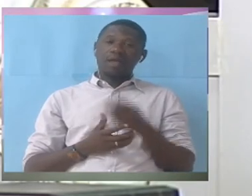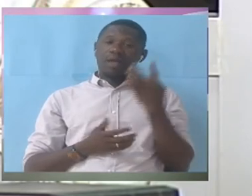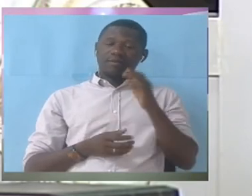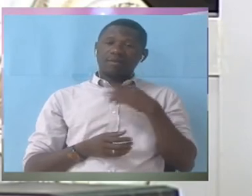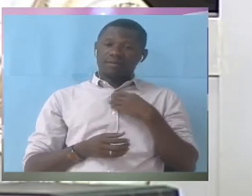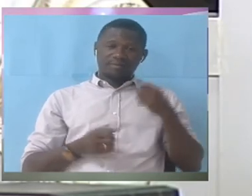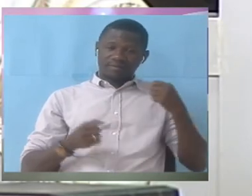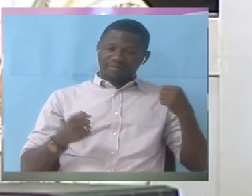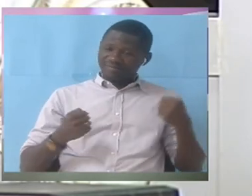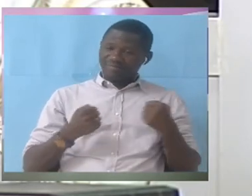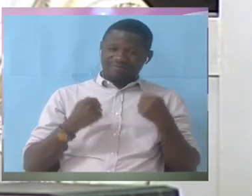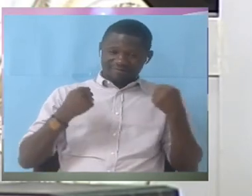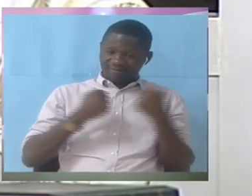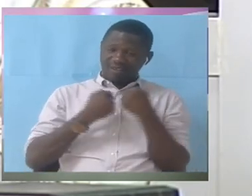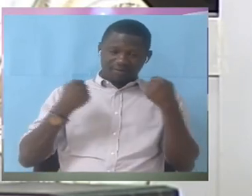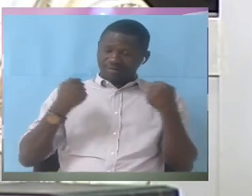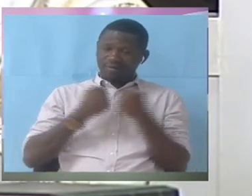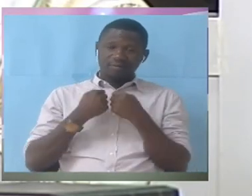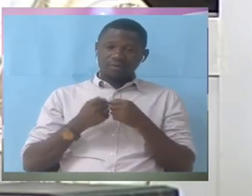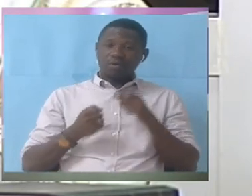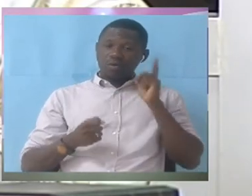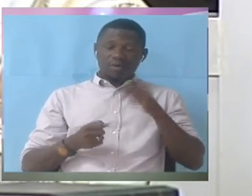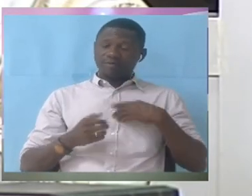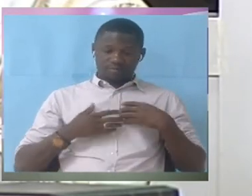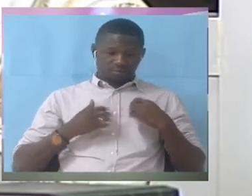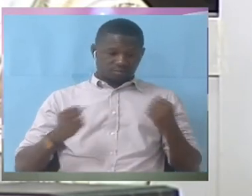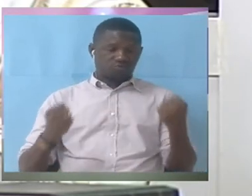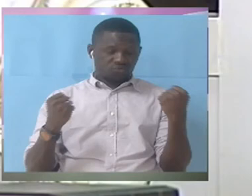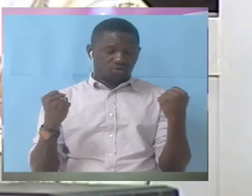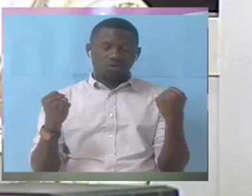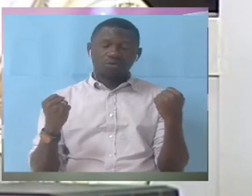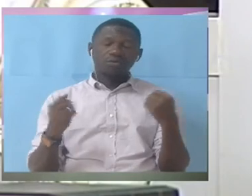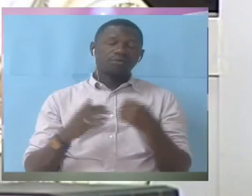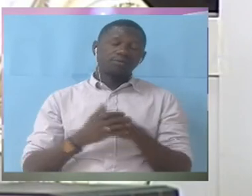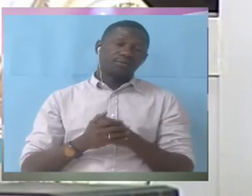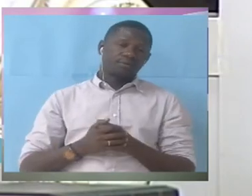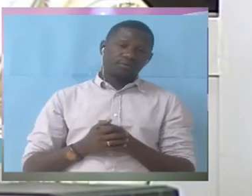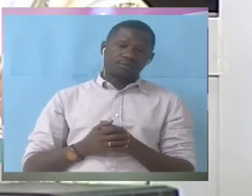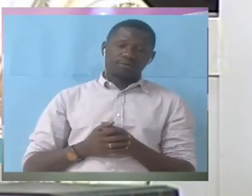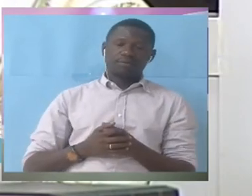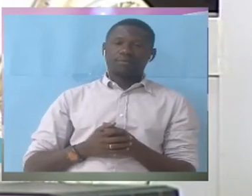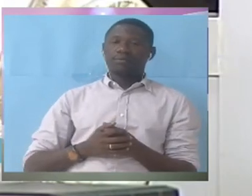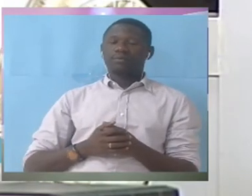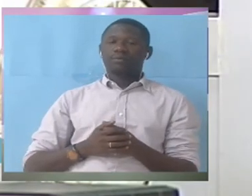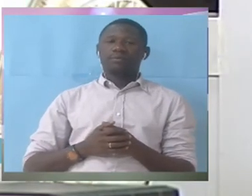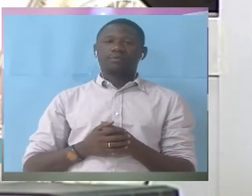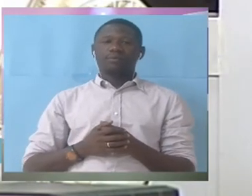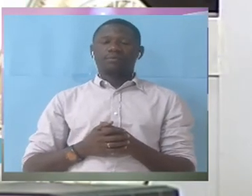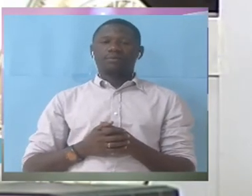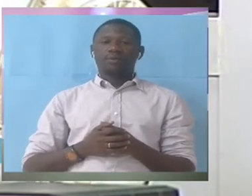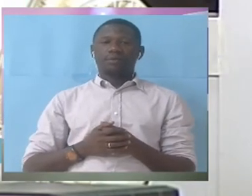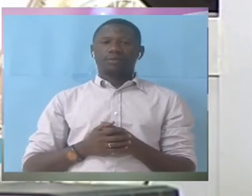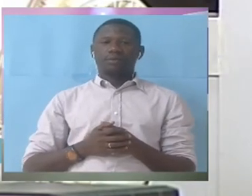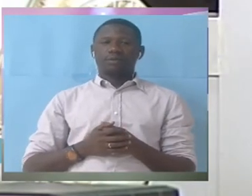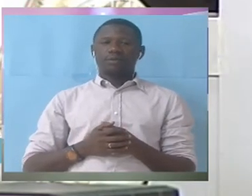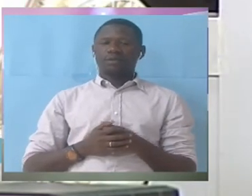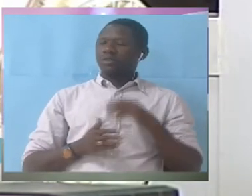we have to fight, suñu waré xéx, we have to be fit. Dañ wara am katan bi. Did you practice